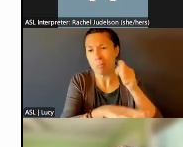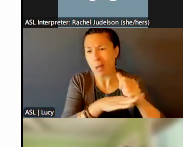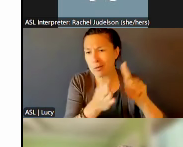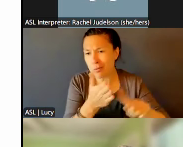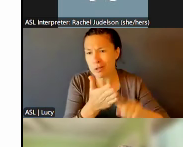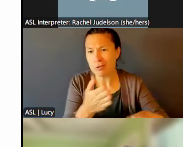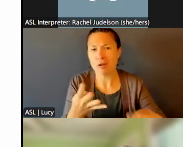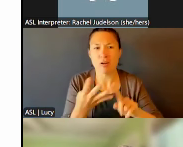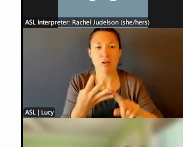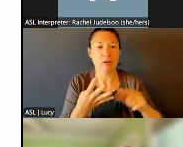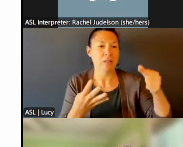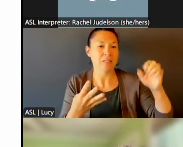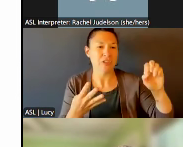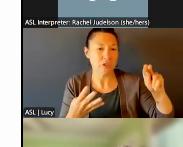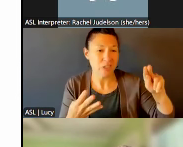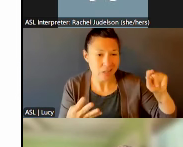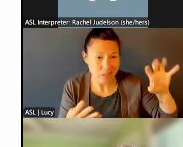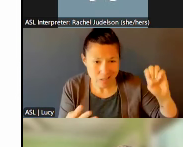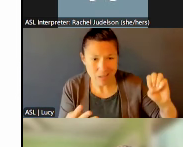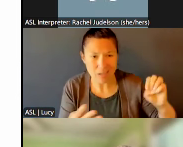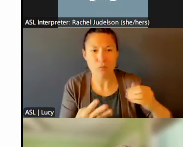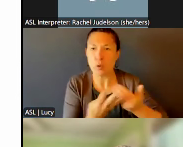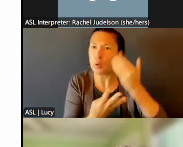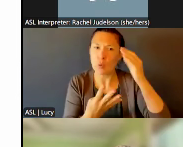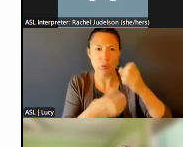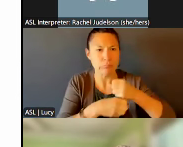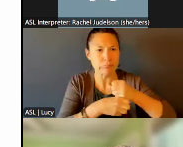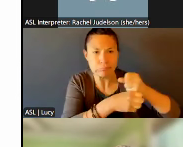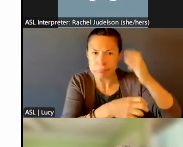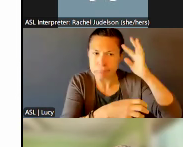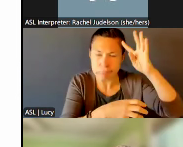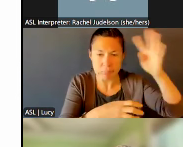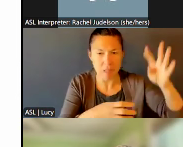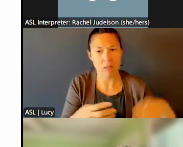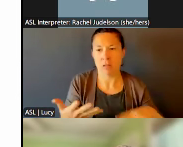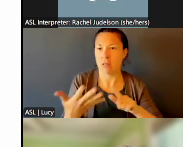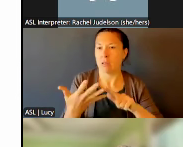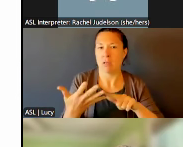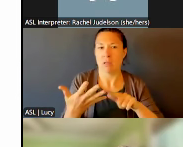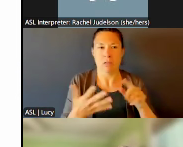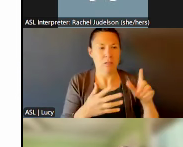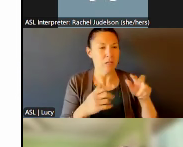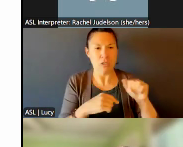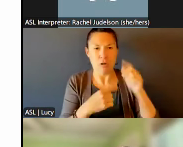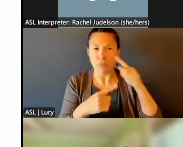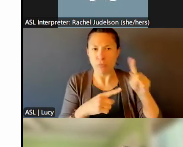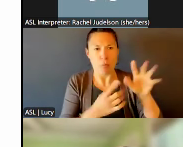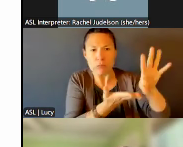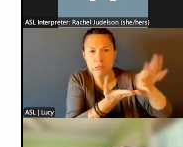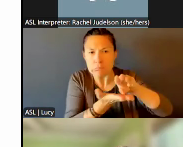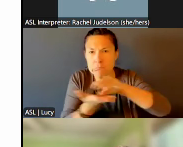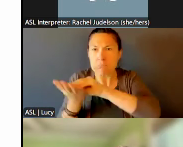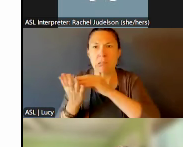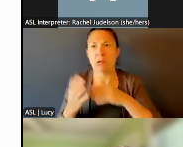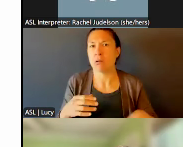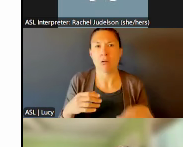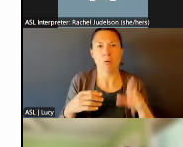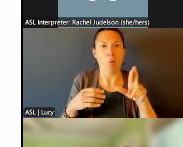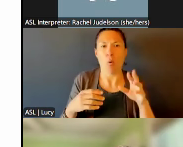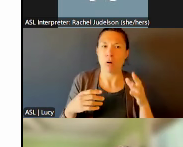highly informal, completely documentary. You can have things that are like more like discourse analysis or things that are